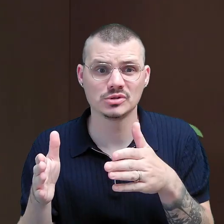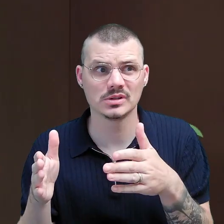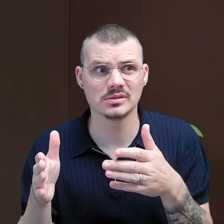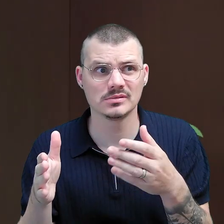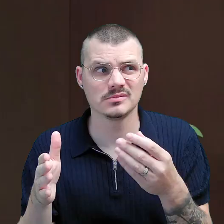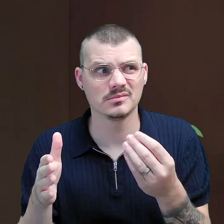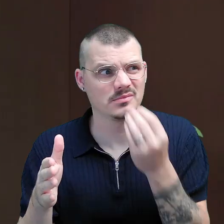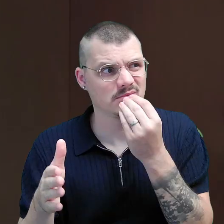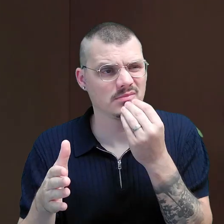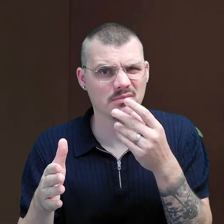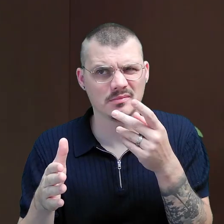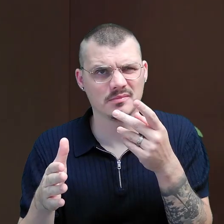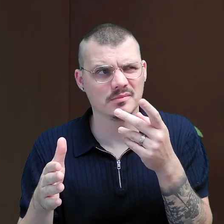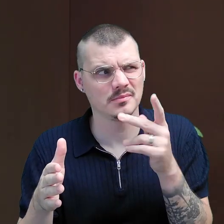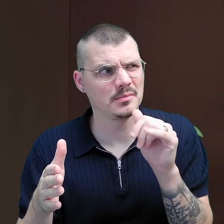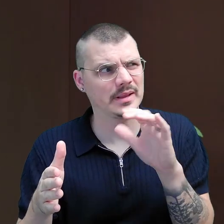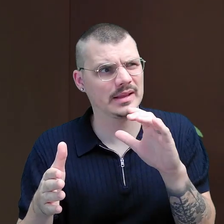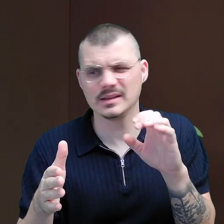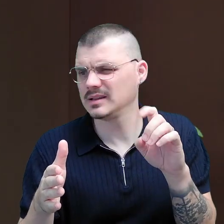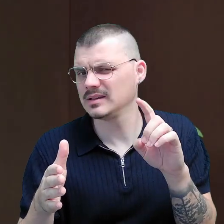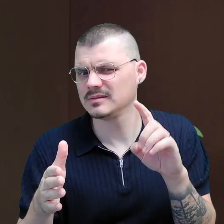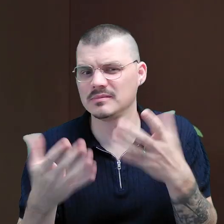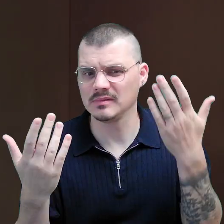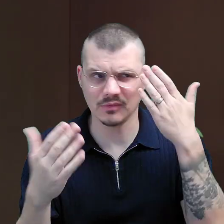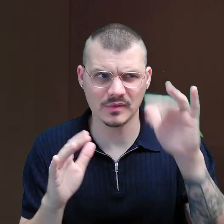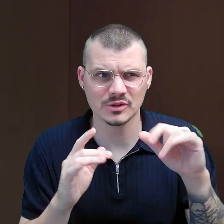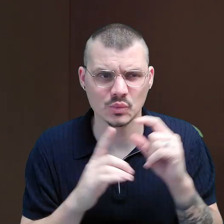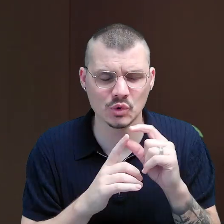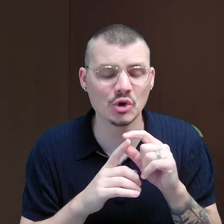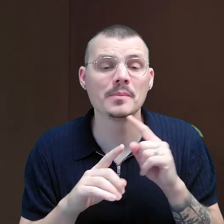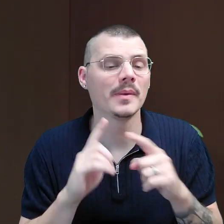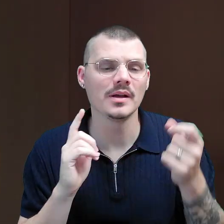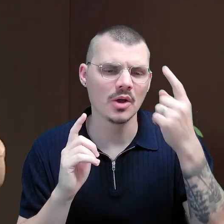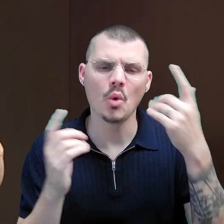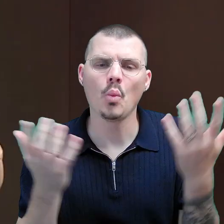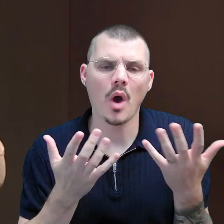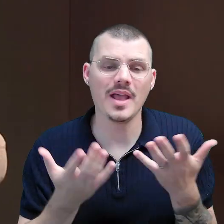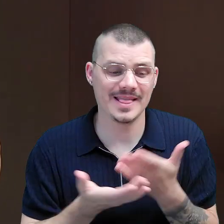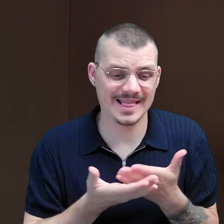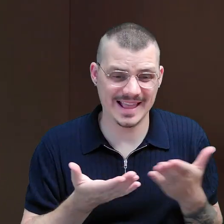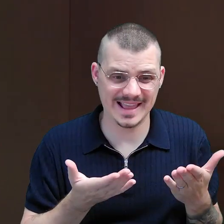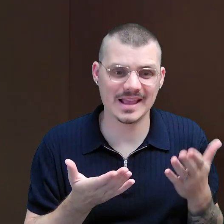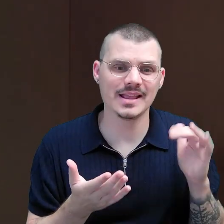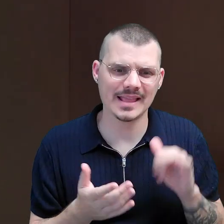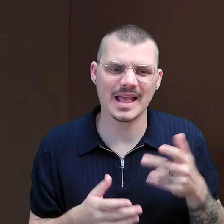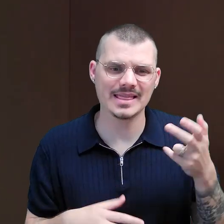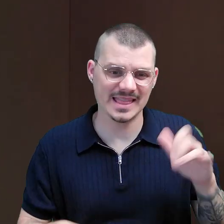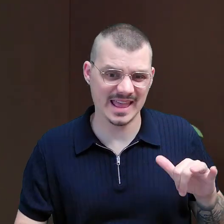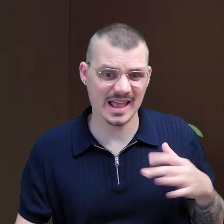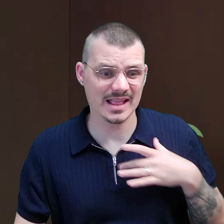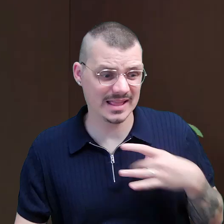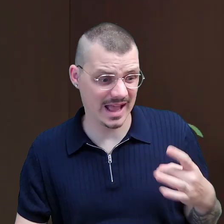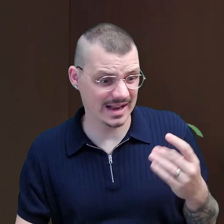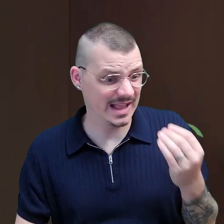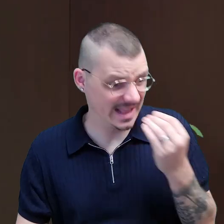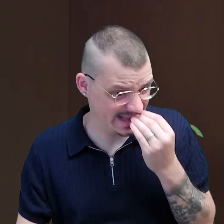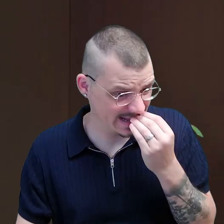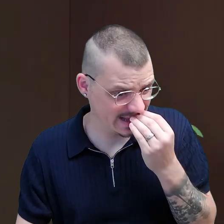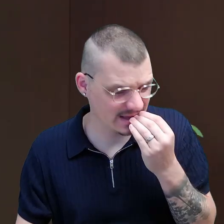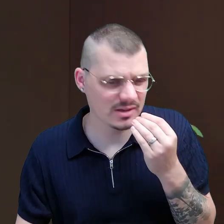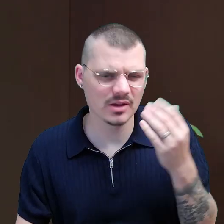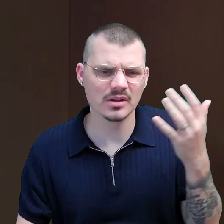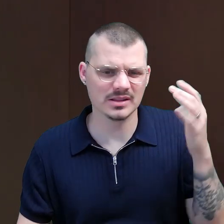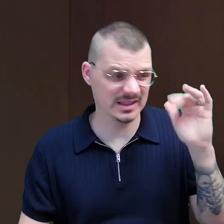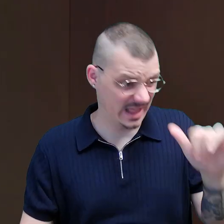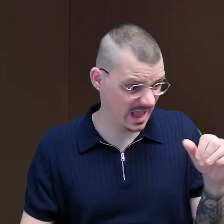person piked. I don't even know if that's a word, but it sounds kind of cool. What non-edible is it that the